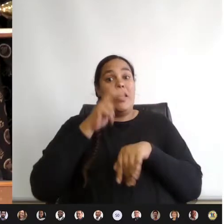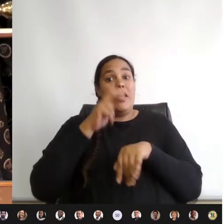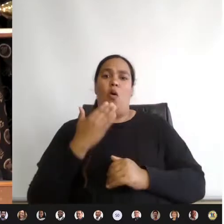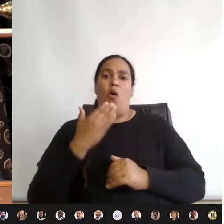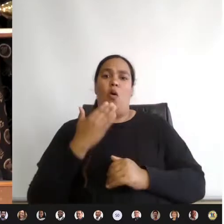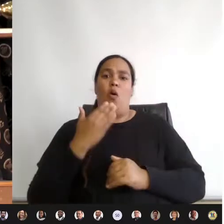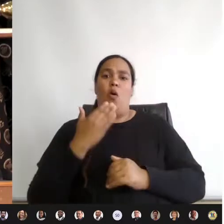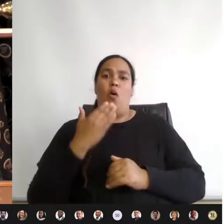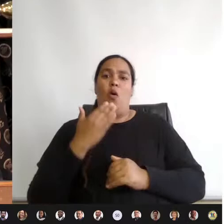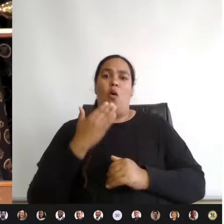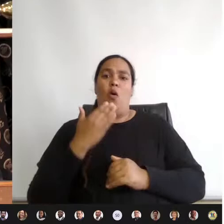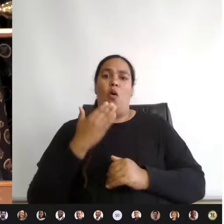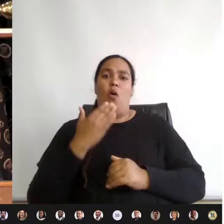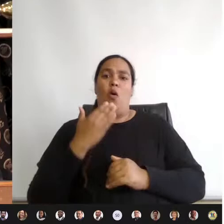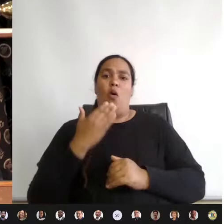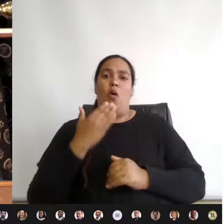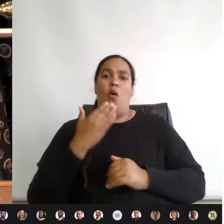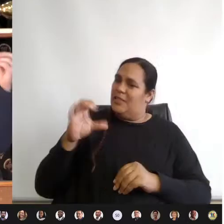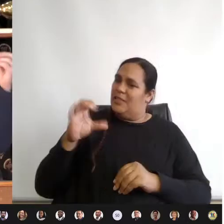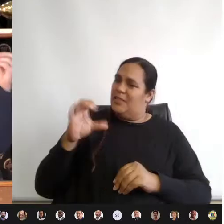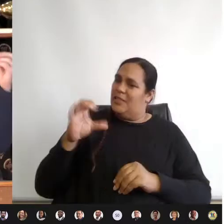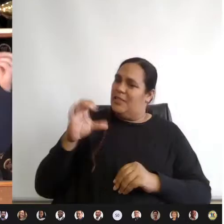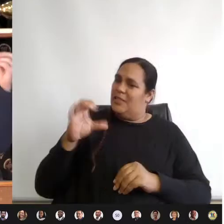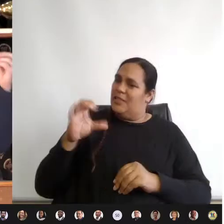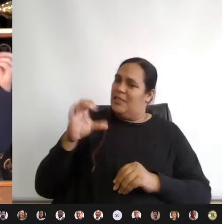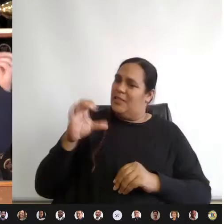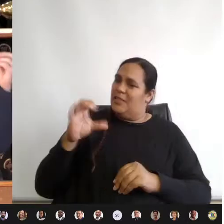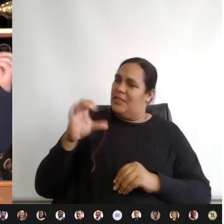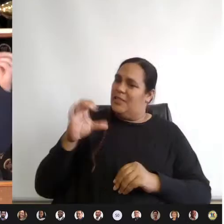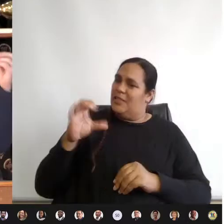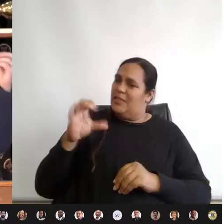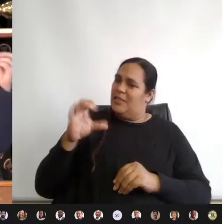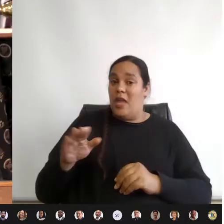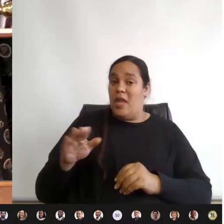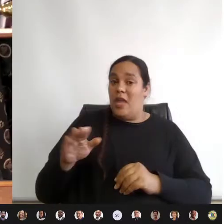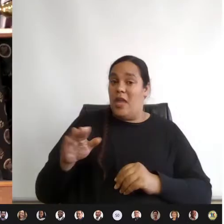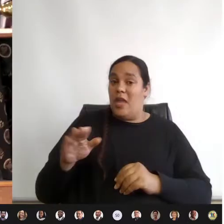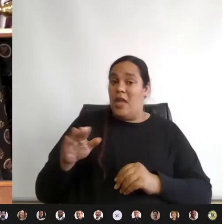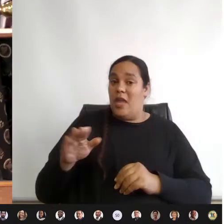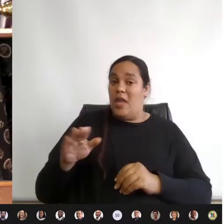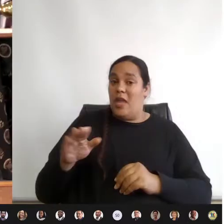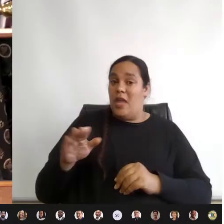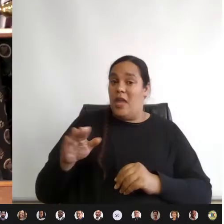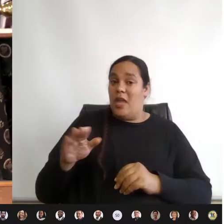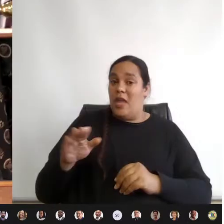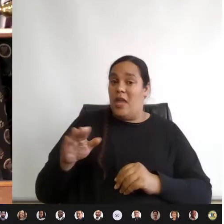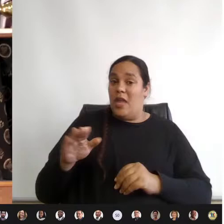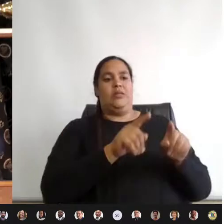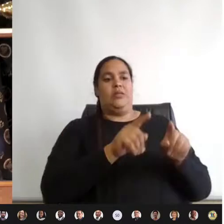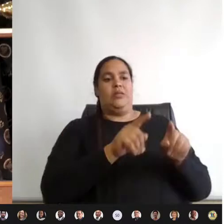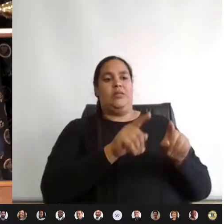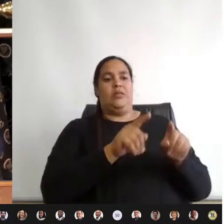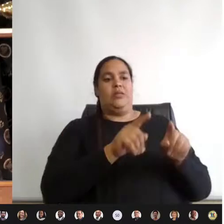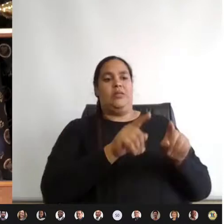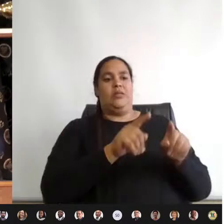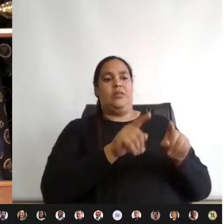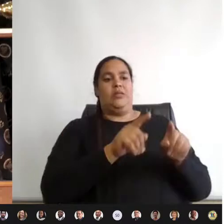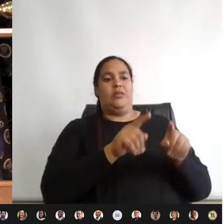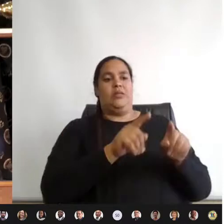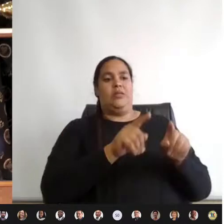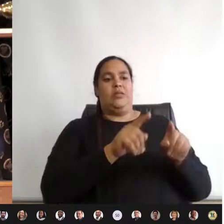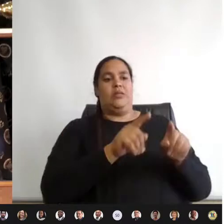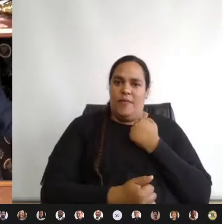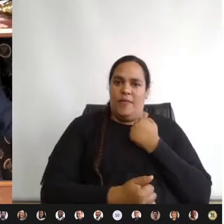The very ANC who believes that in order for them to stay in power, they must keep our citizens poor. And then